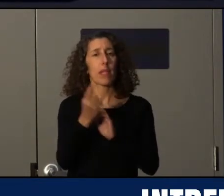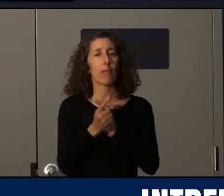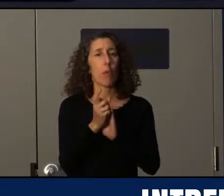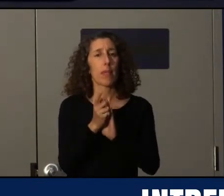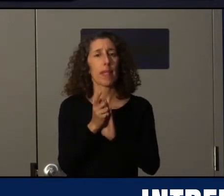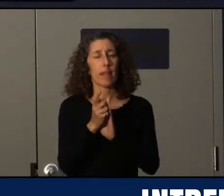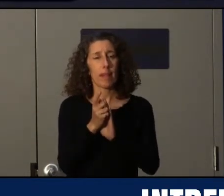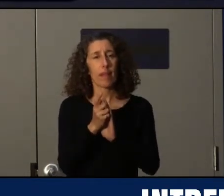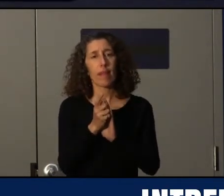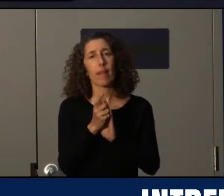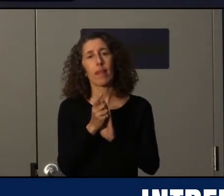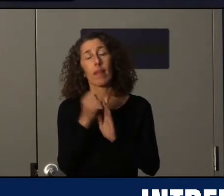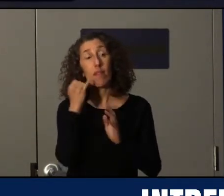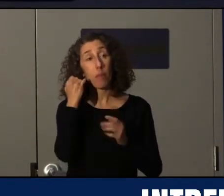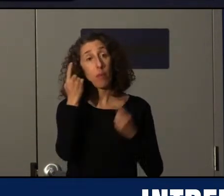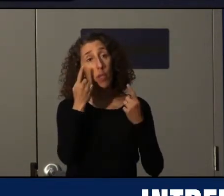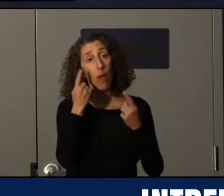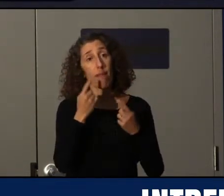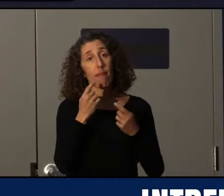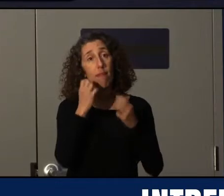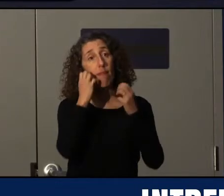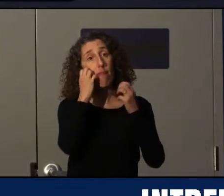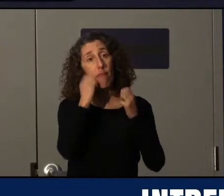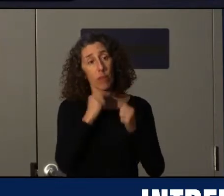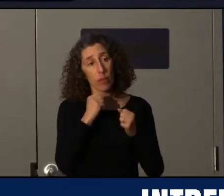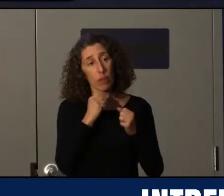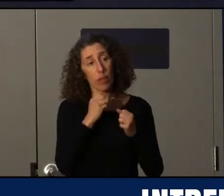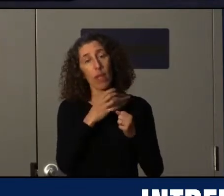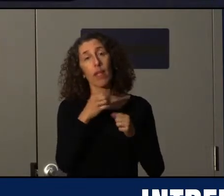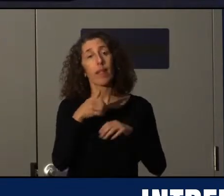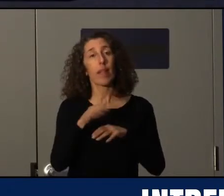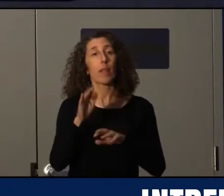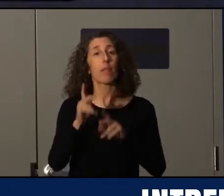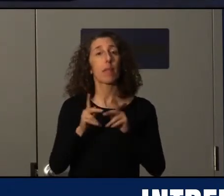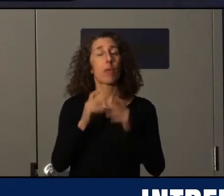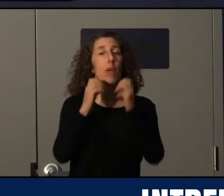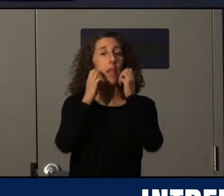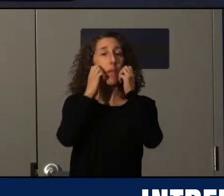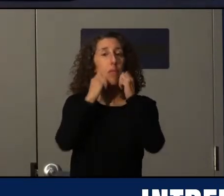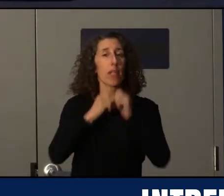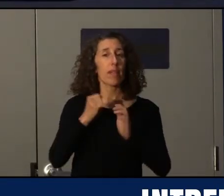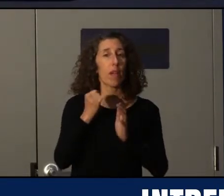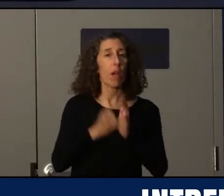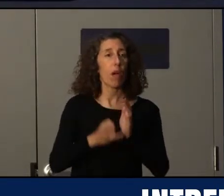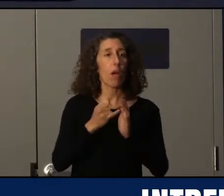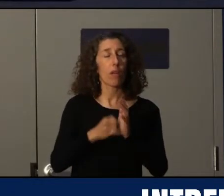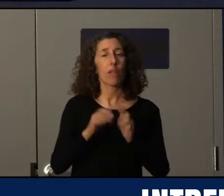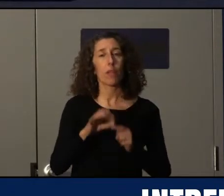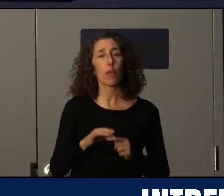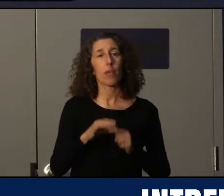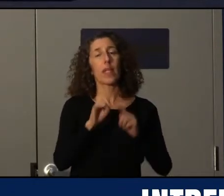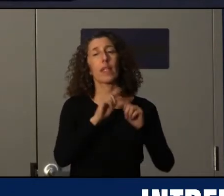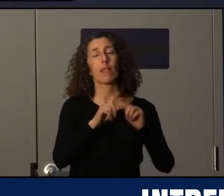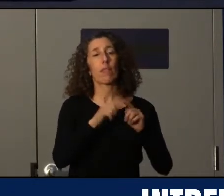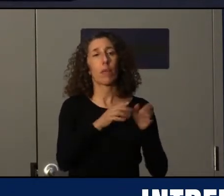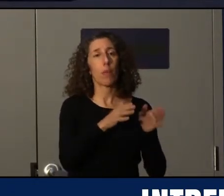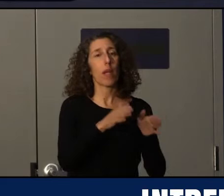who are that also embrace the arts and in unique, expressive ways, their own